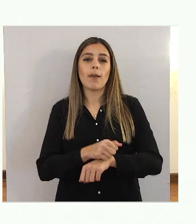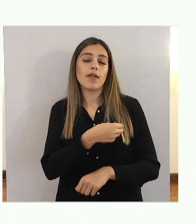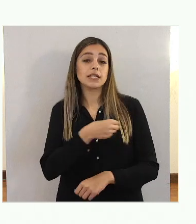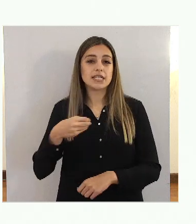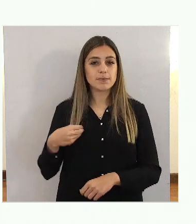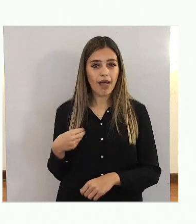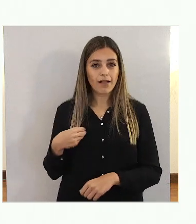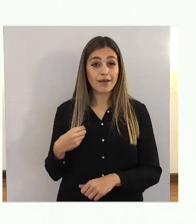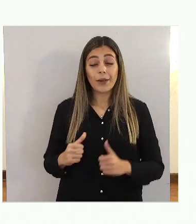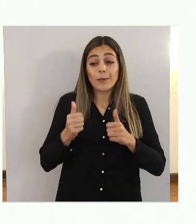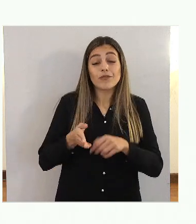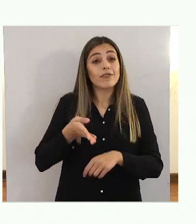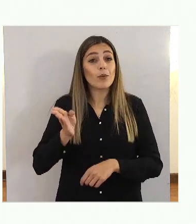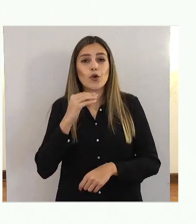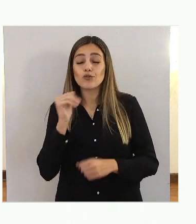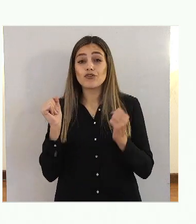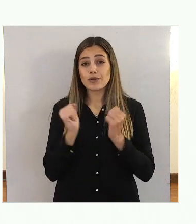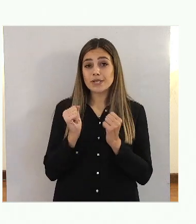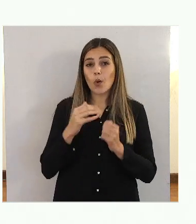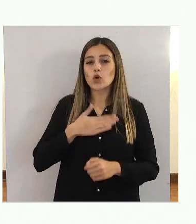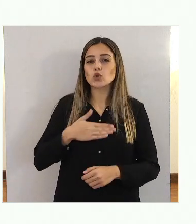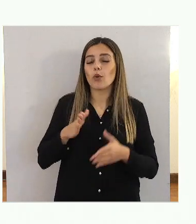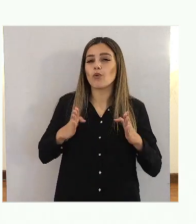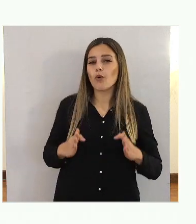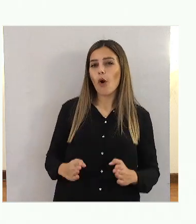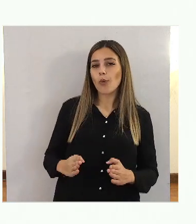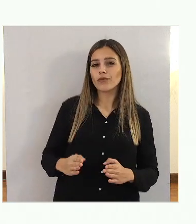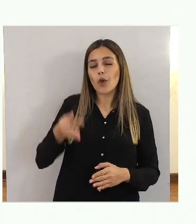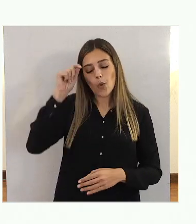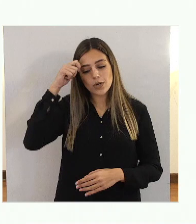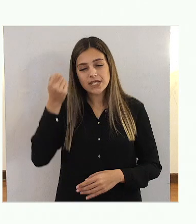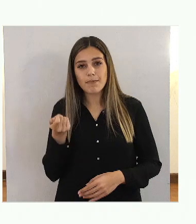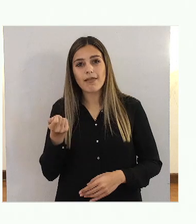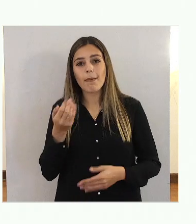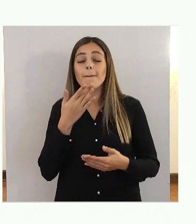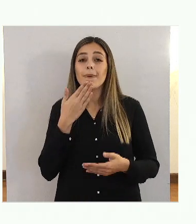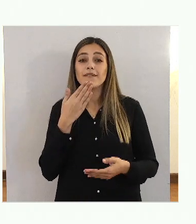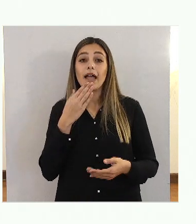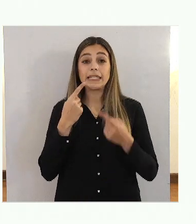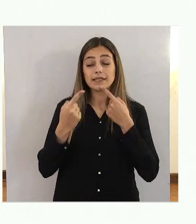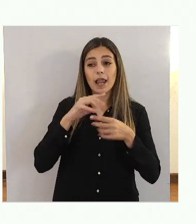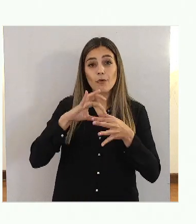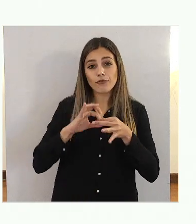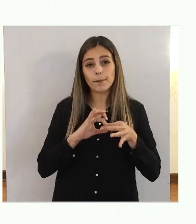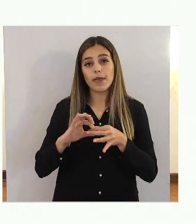delay, feeling comfortable and respected as they interact with the healthcare professionals.